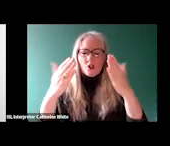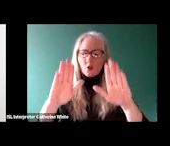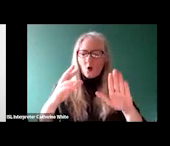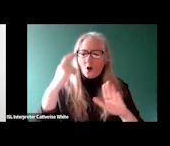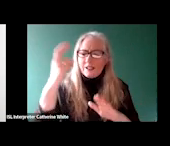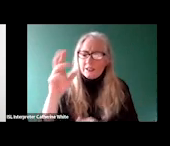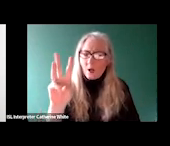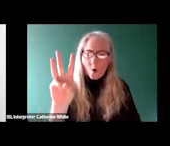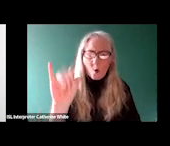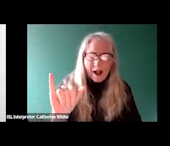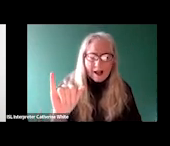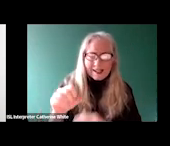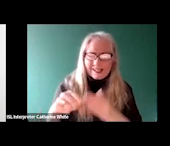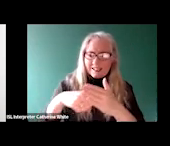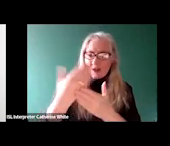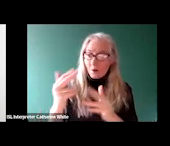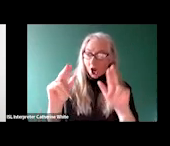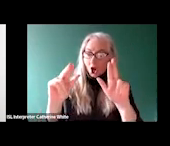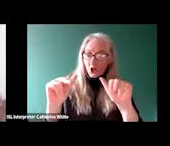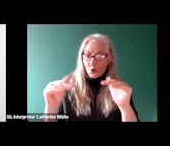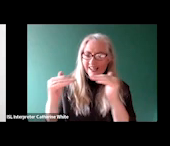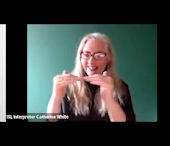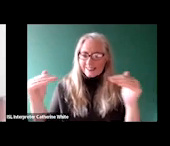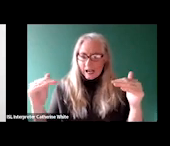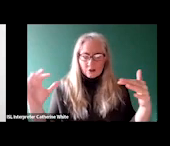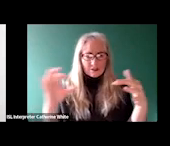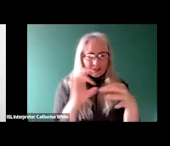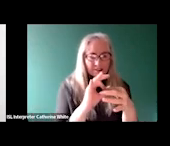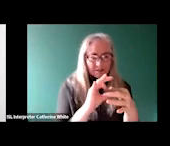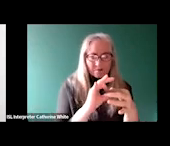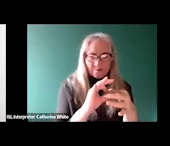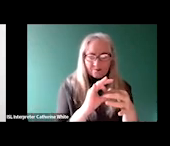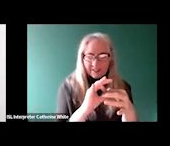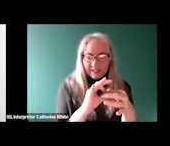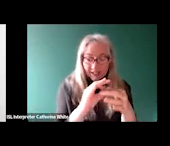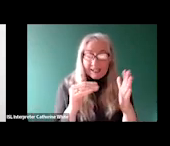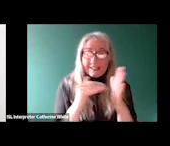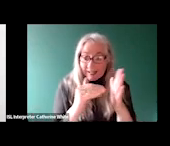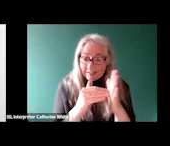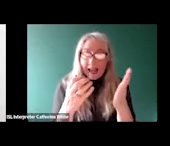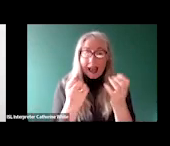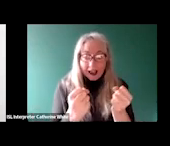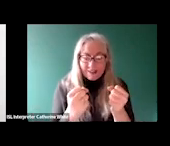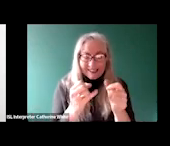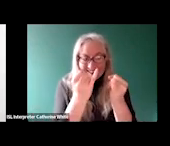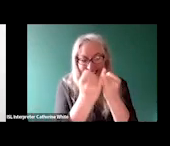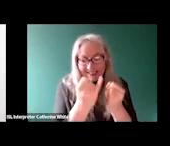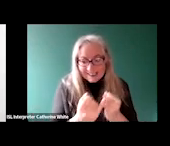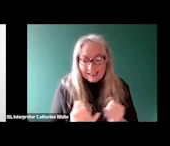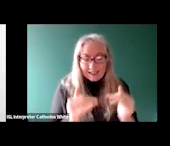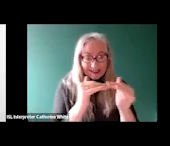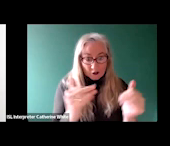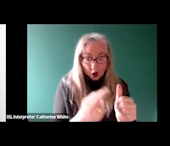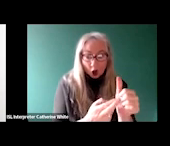why we would develop a new standard in this space while there's a very substantial and detailed standard in